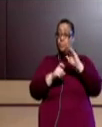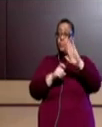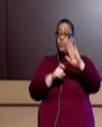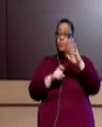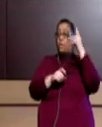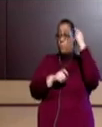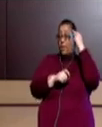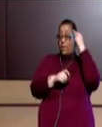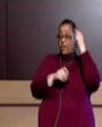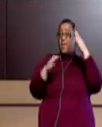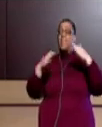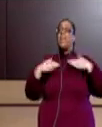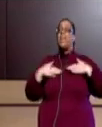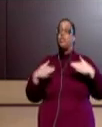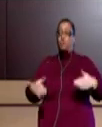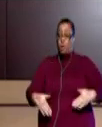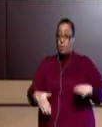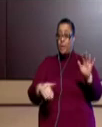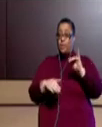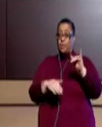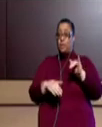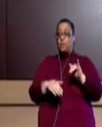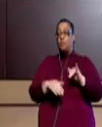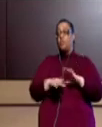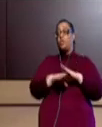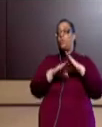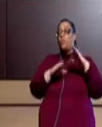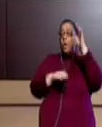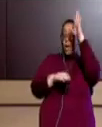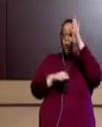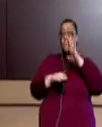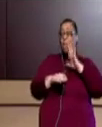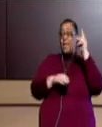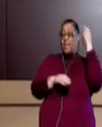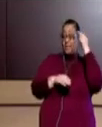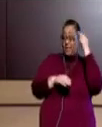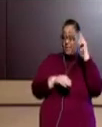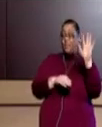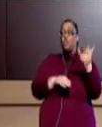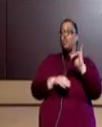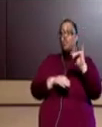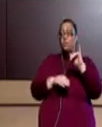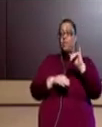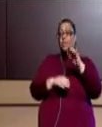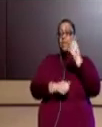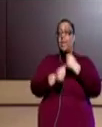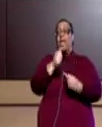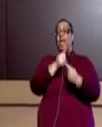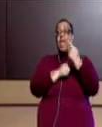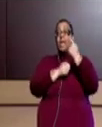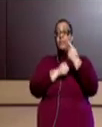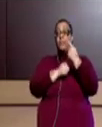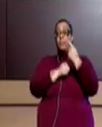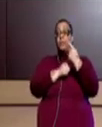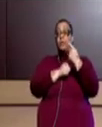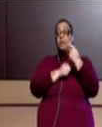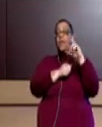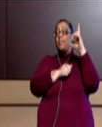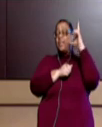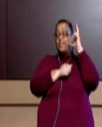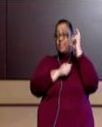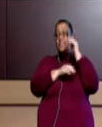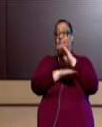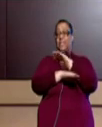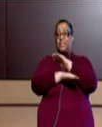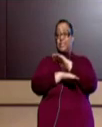body. Because so a man thinketh, so is he. Everyone that is listening to this